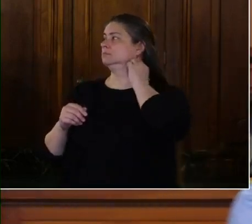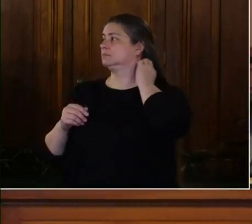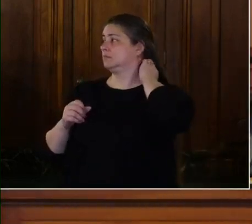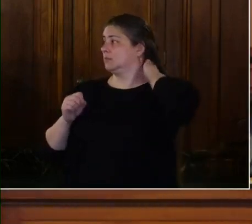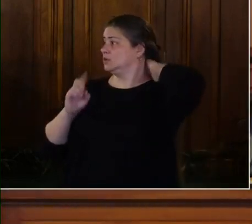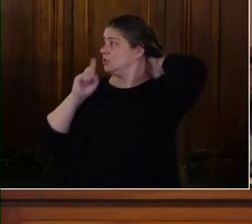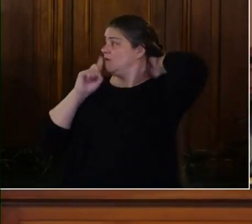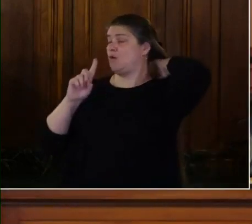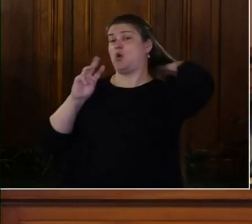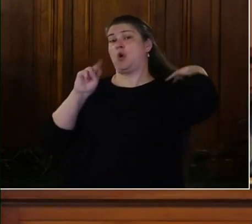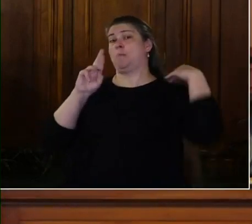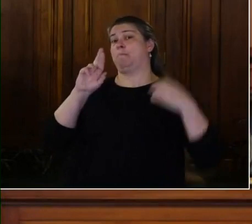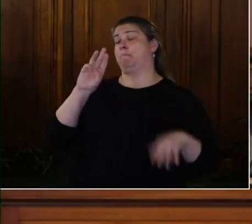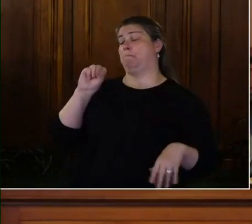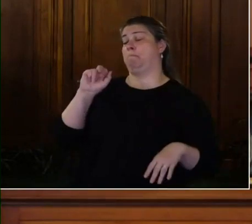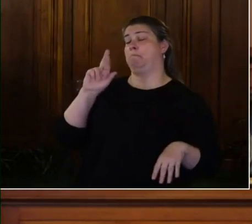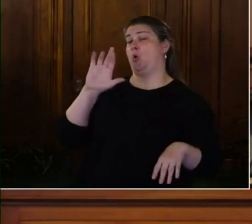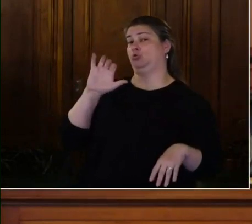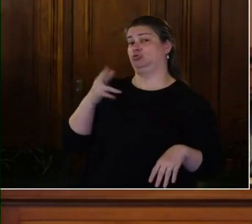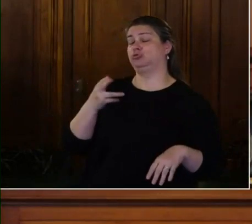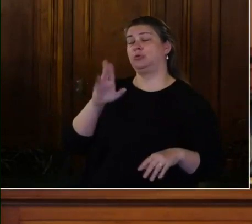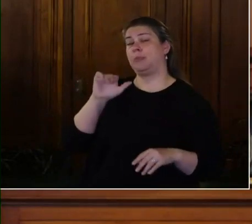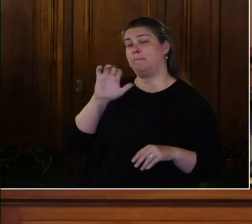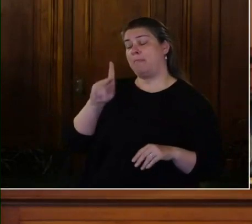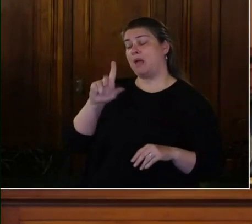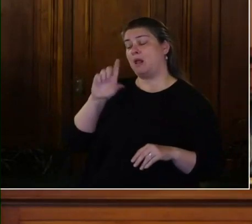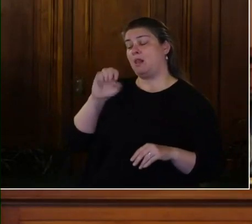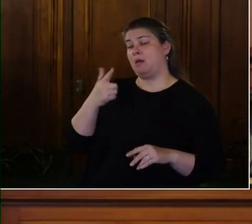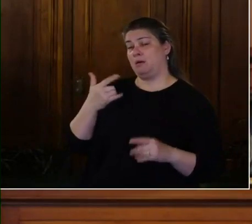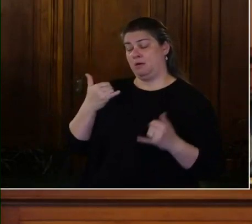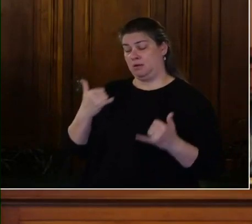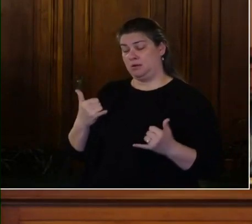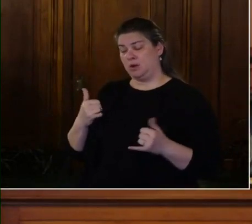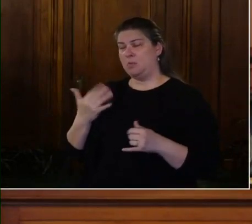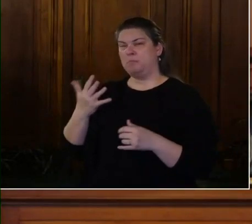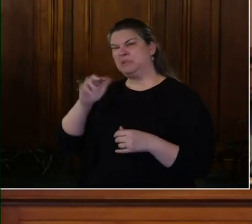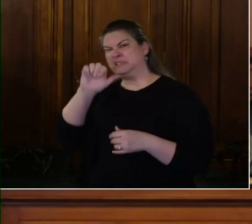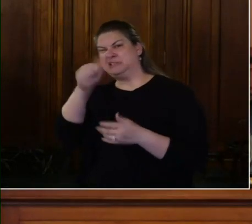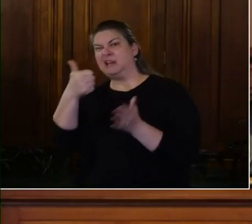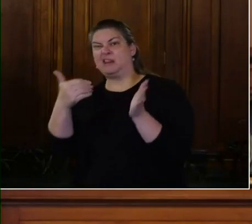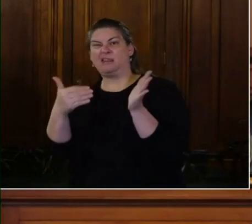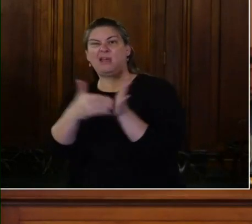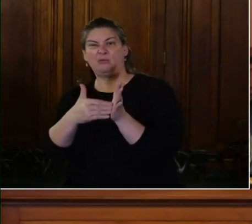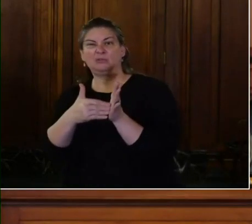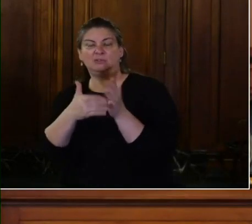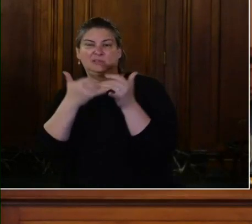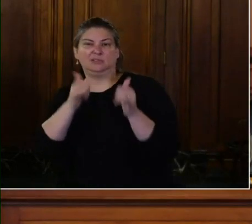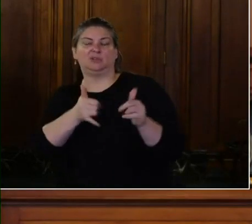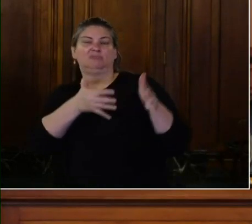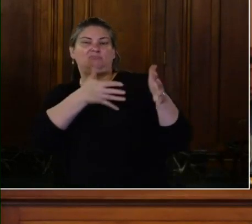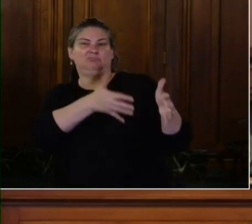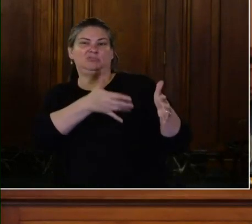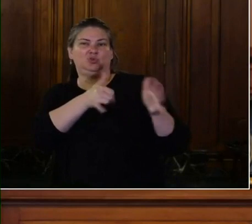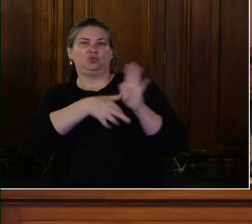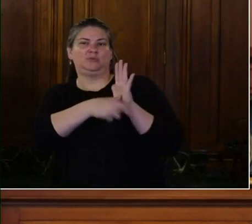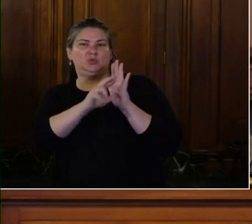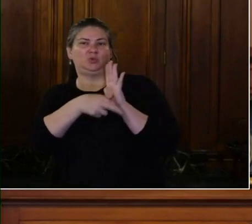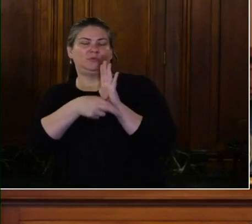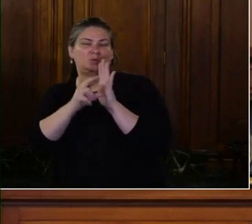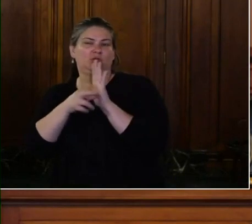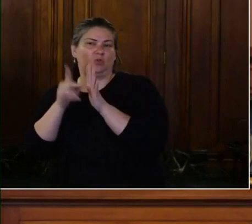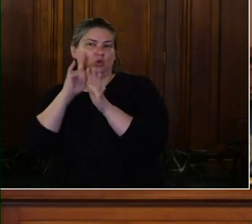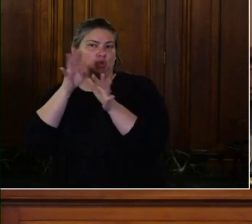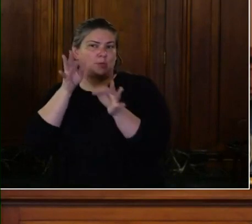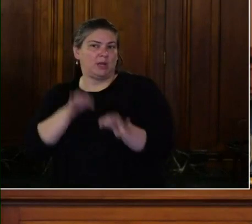So for March, the backlog is, as of today, just over 10,000 that are still being reviewed for